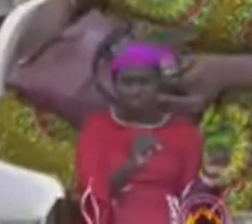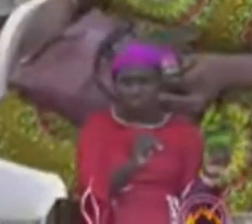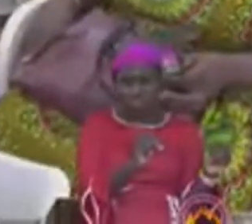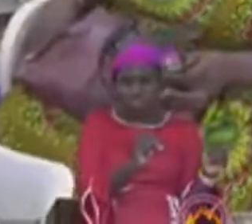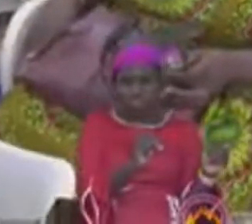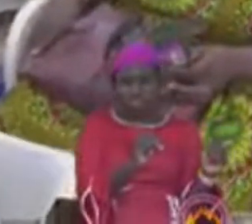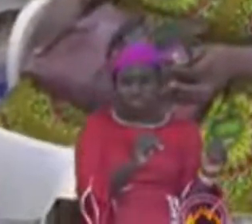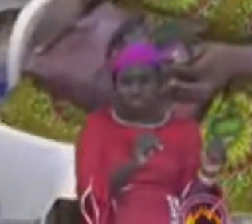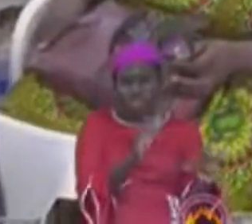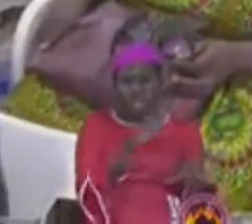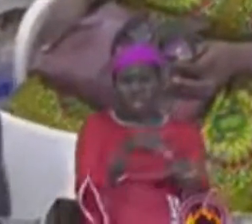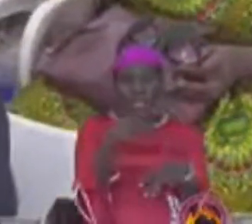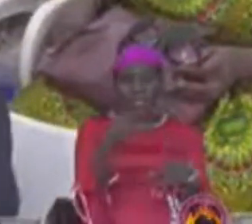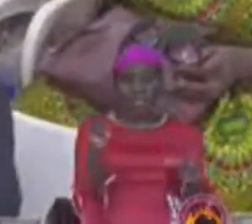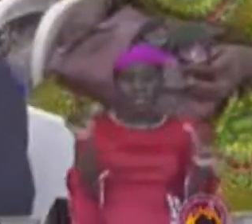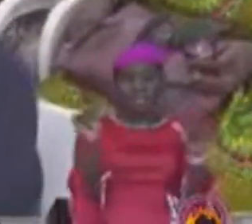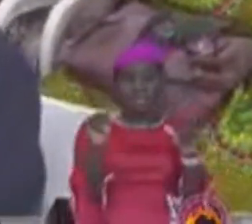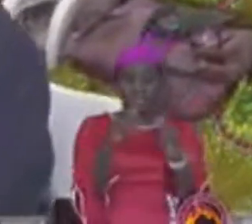At the same time,